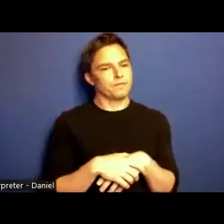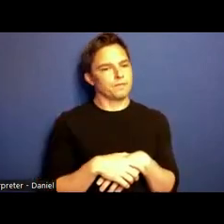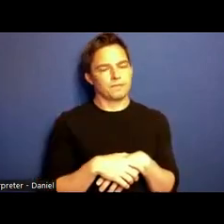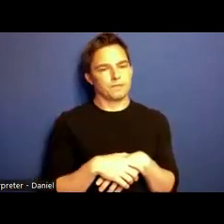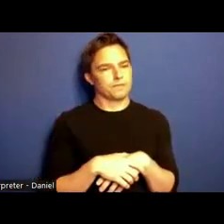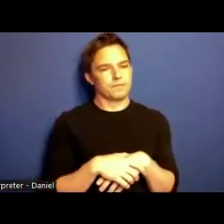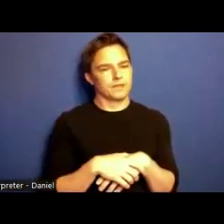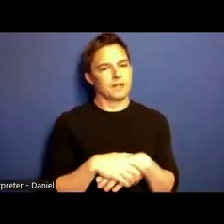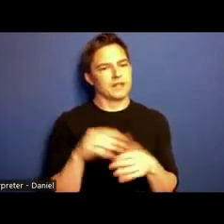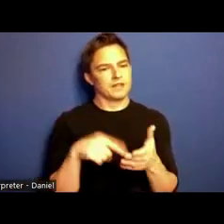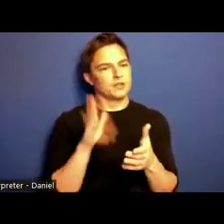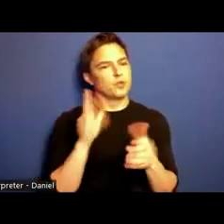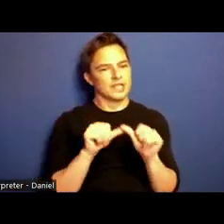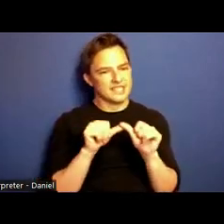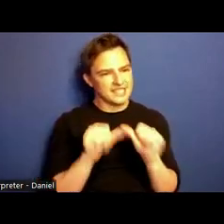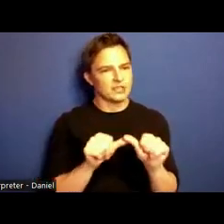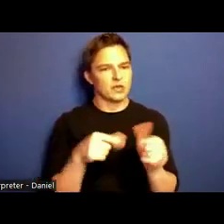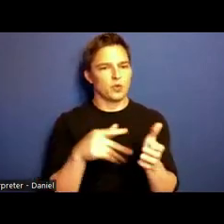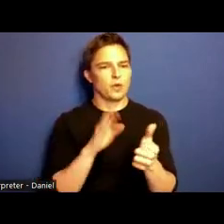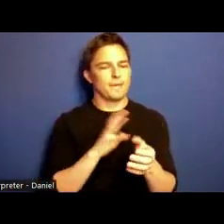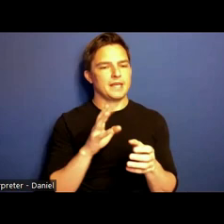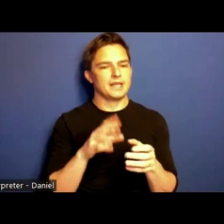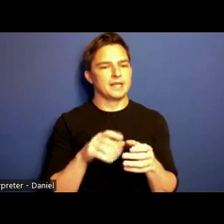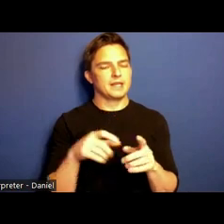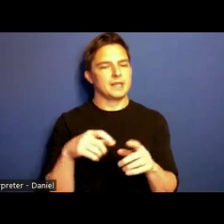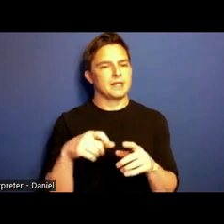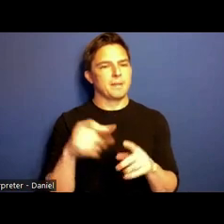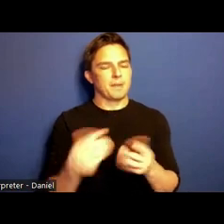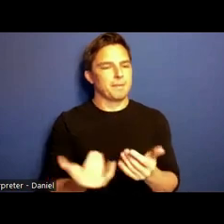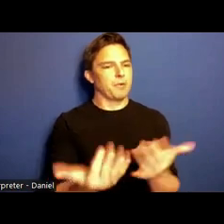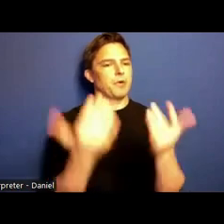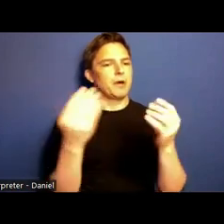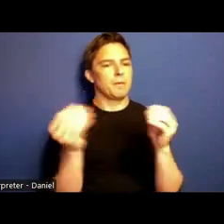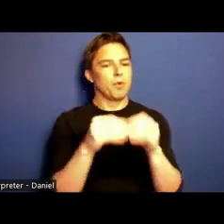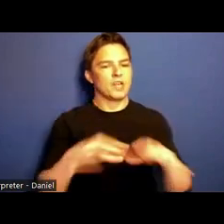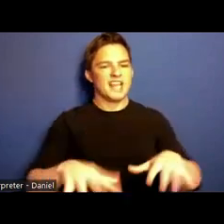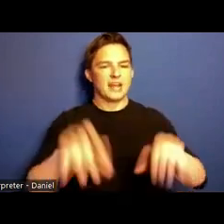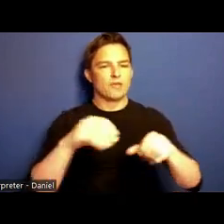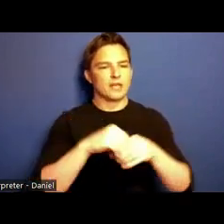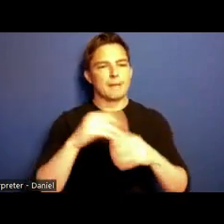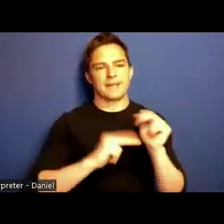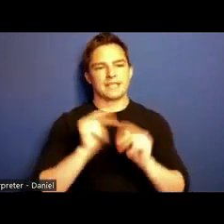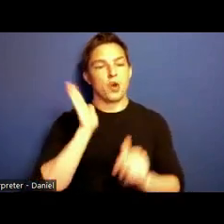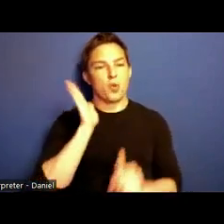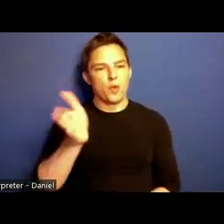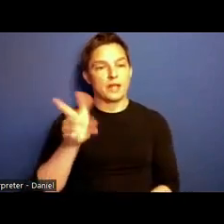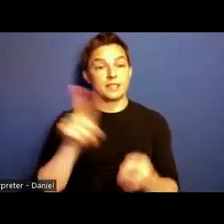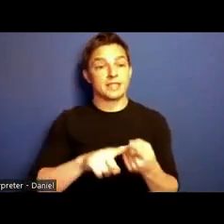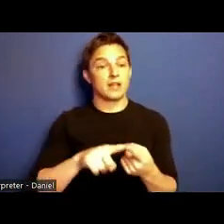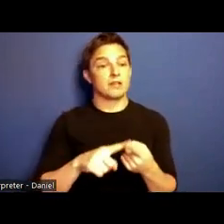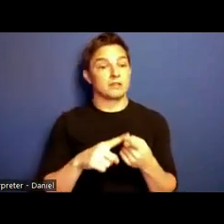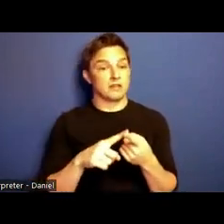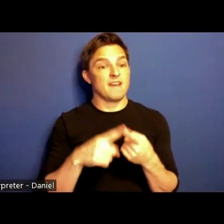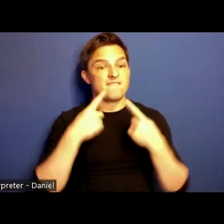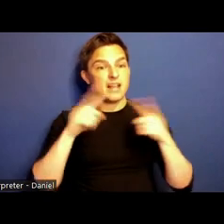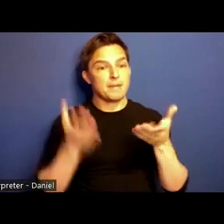is going to continue. It is going to be ignited. There will be more takeovers of buildings until finally maybe you